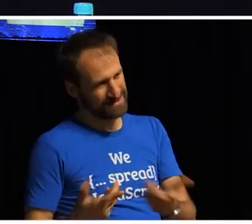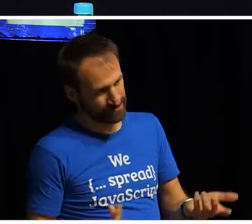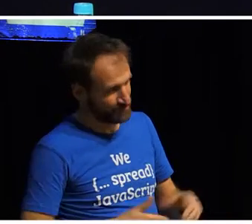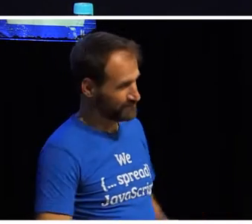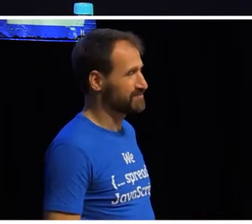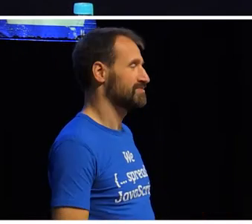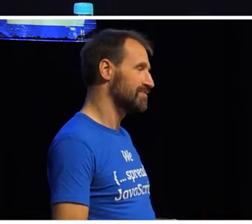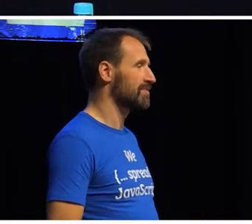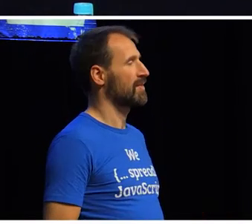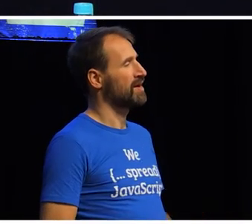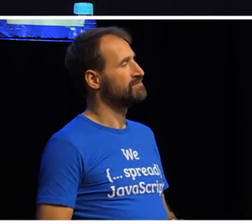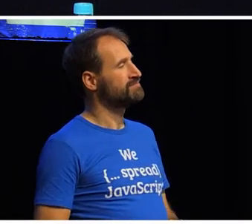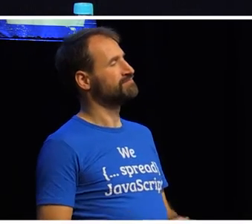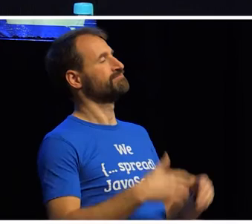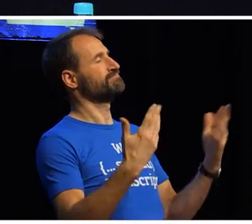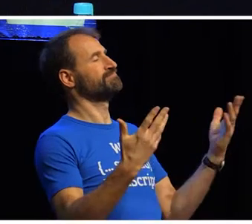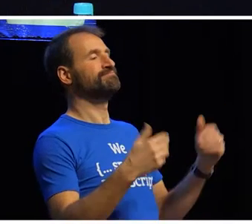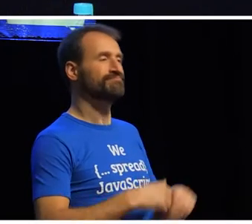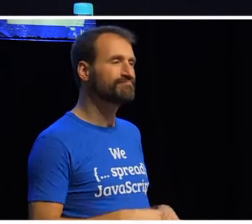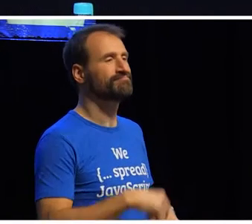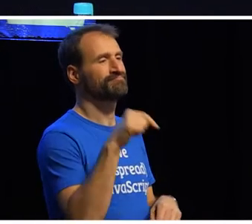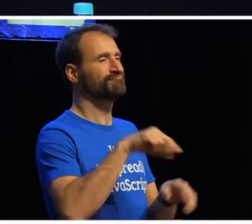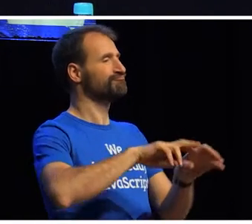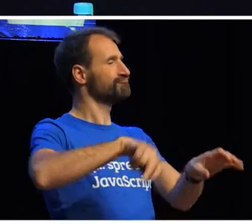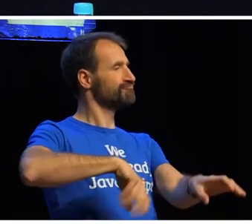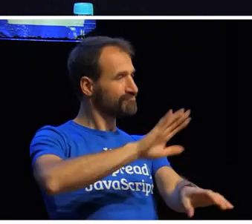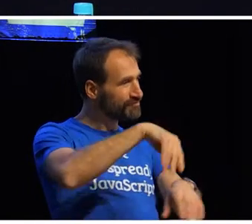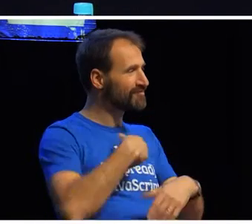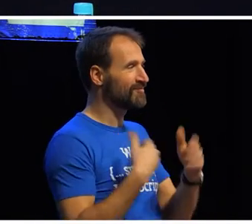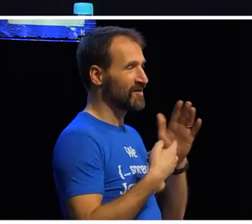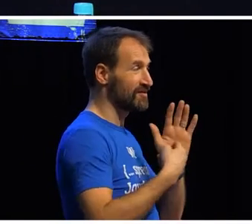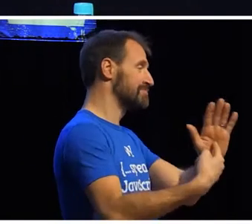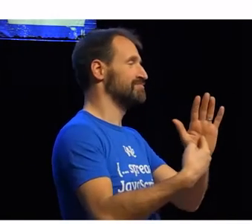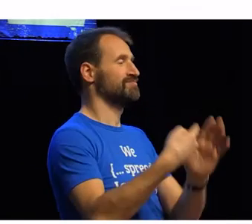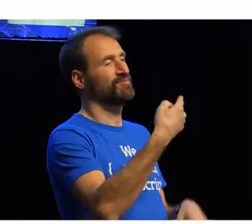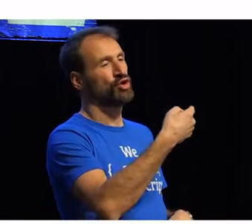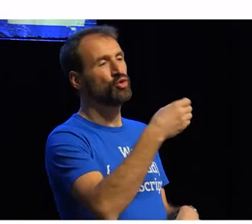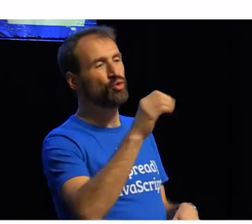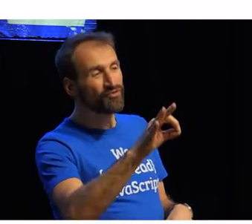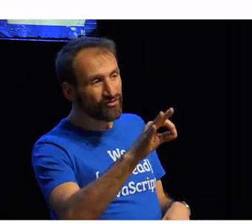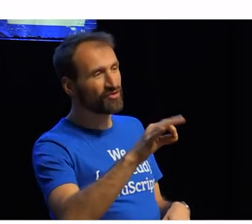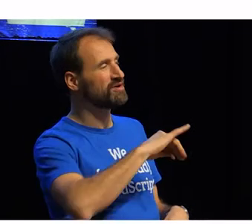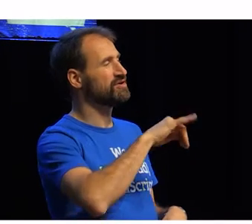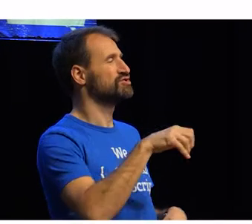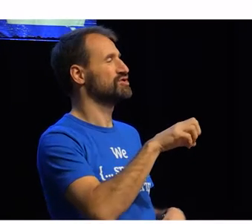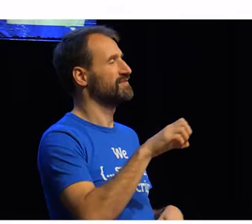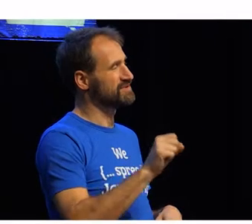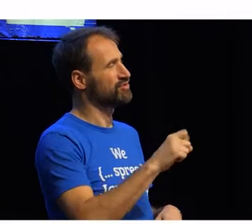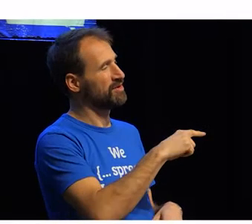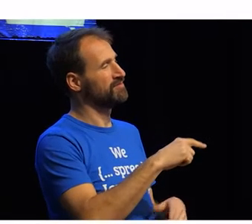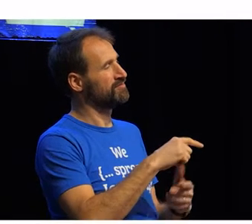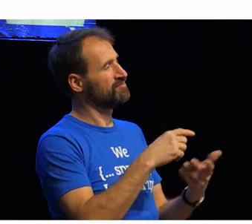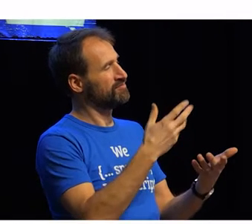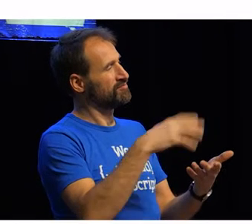broadly so with that let me switch out of this and introduce goof so this is a JavaScript talk clearly it needs some surprise I'm the first one to have a